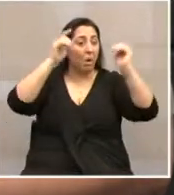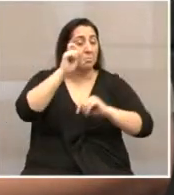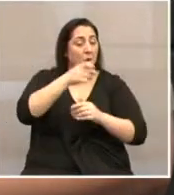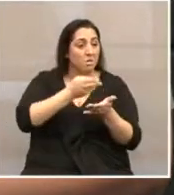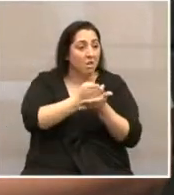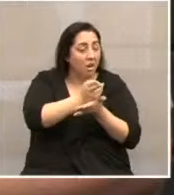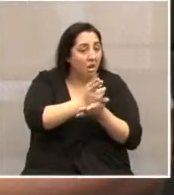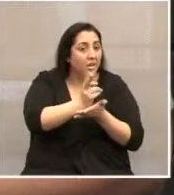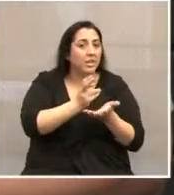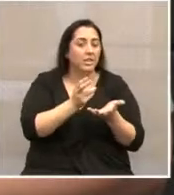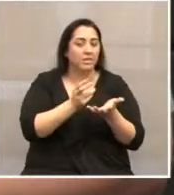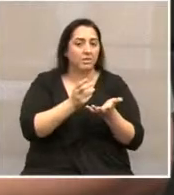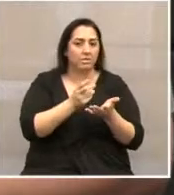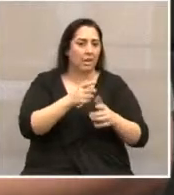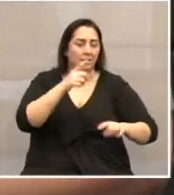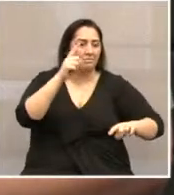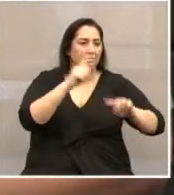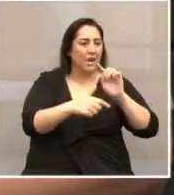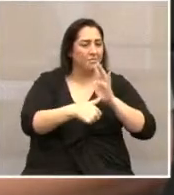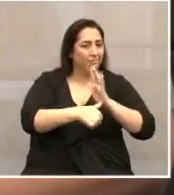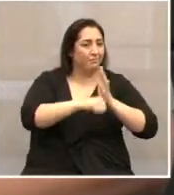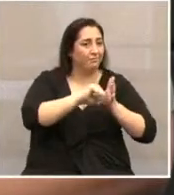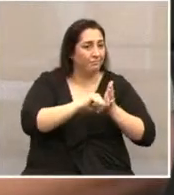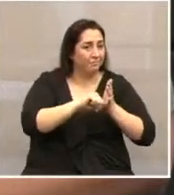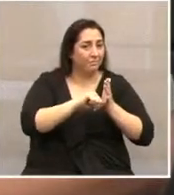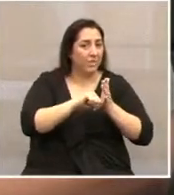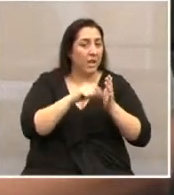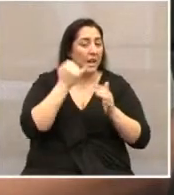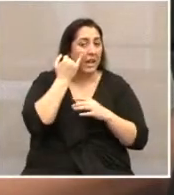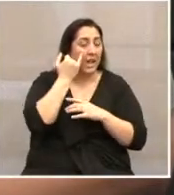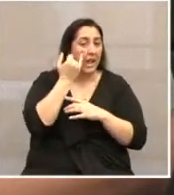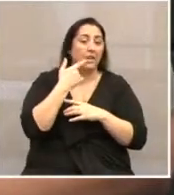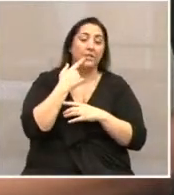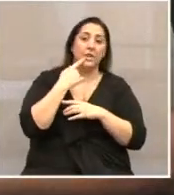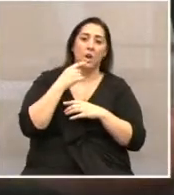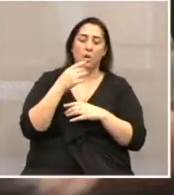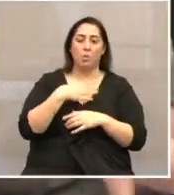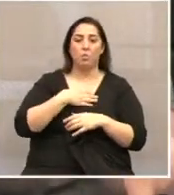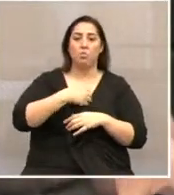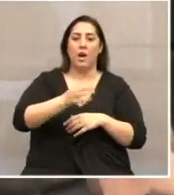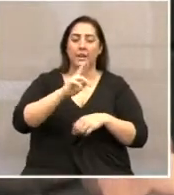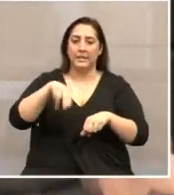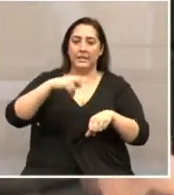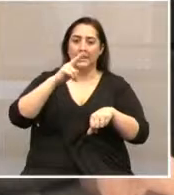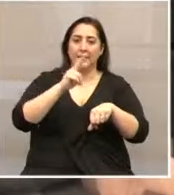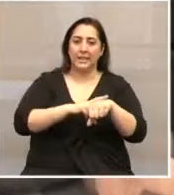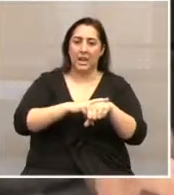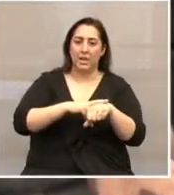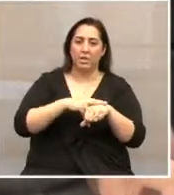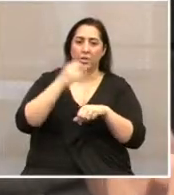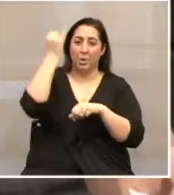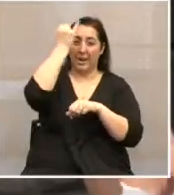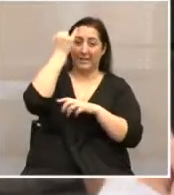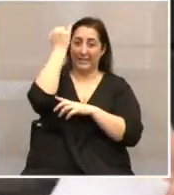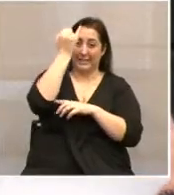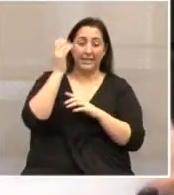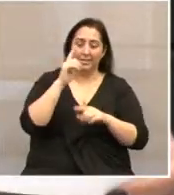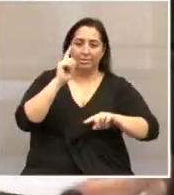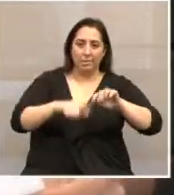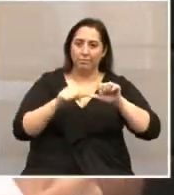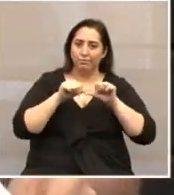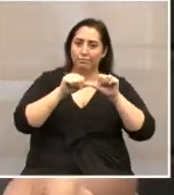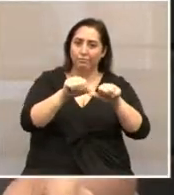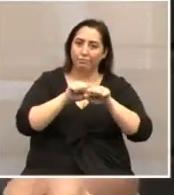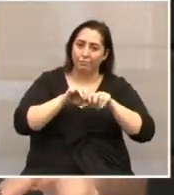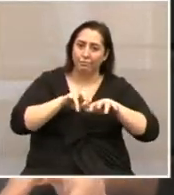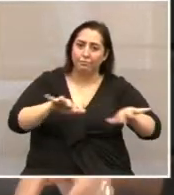and immediately stop amplifying voices that spread white nationalist ideology and extremism that undermines our democracy. In